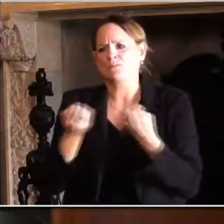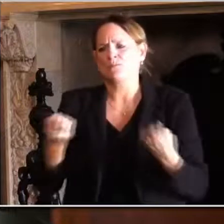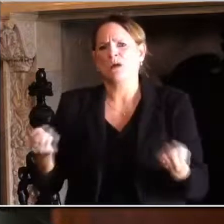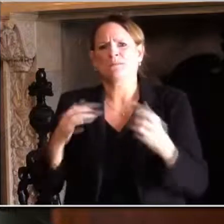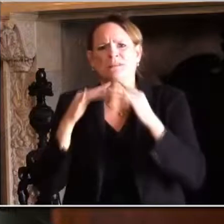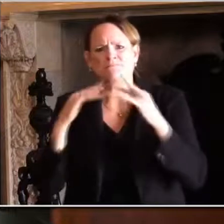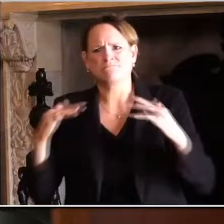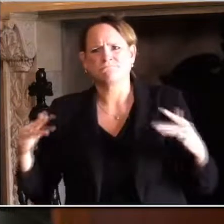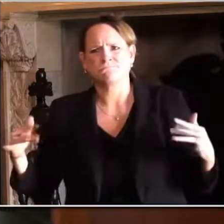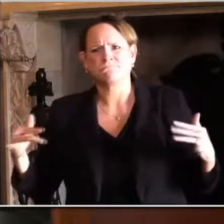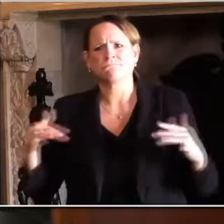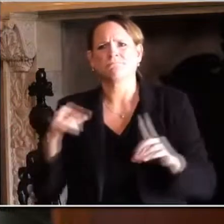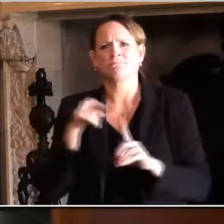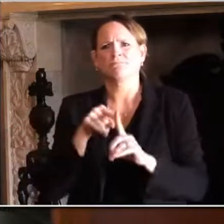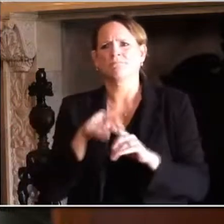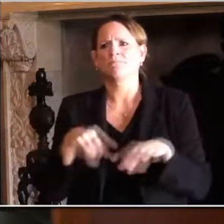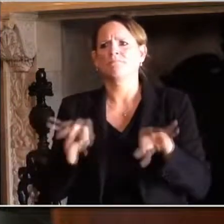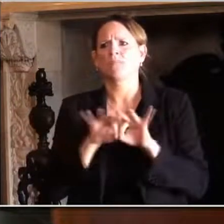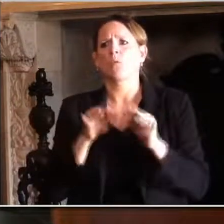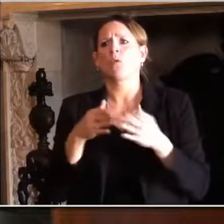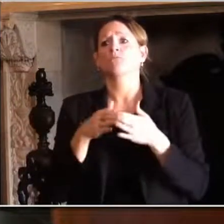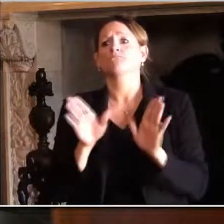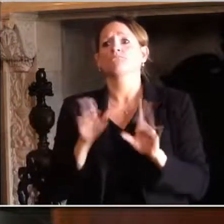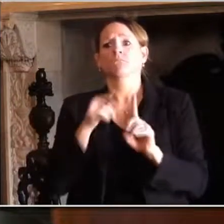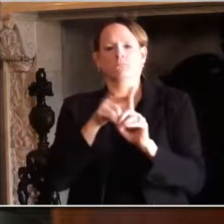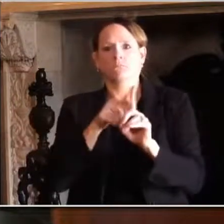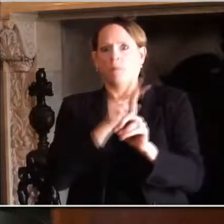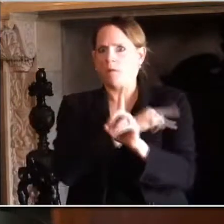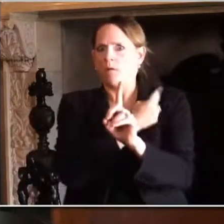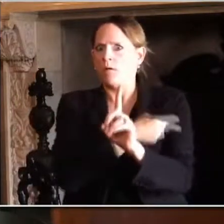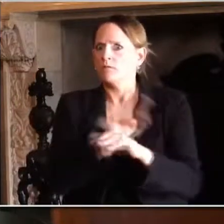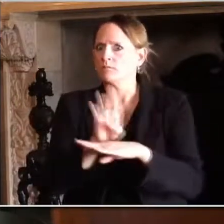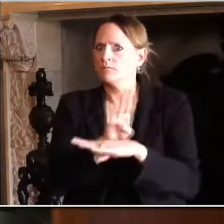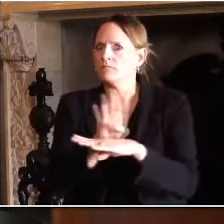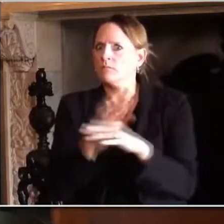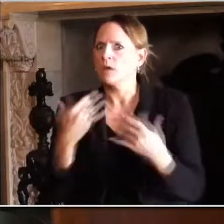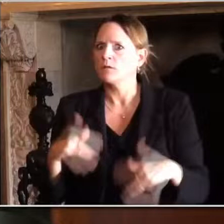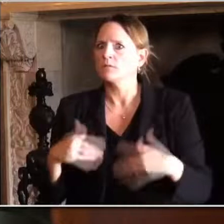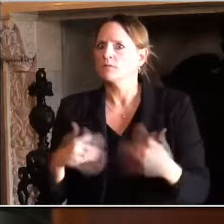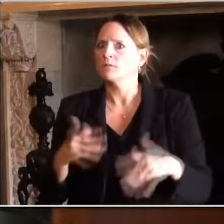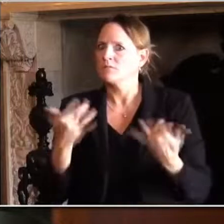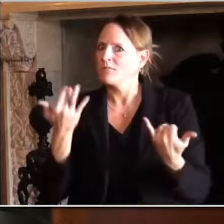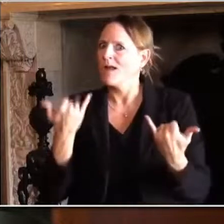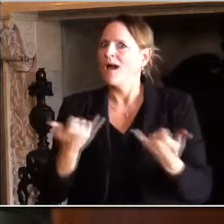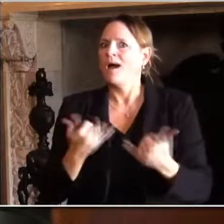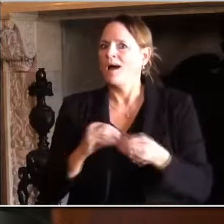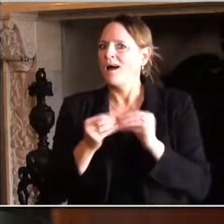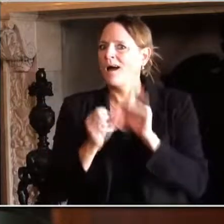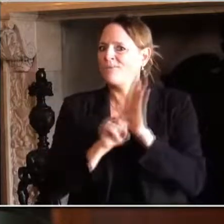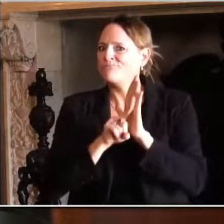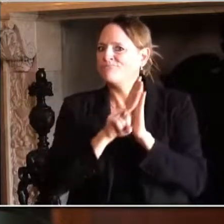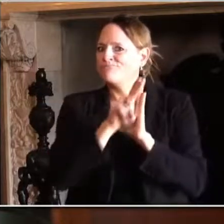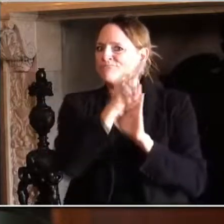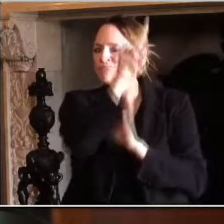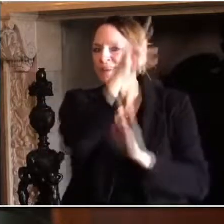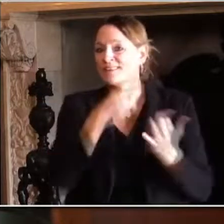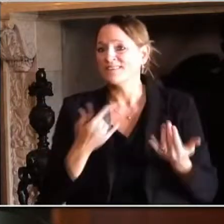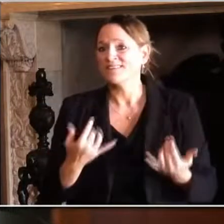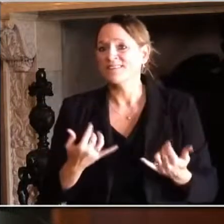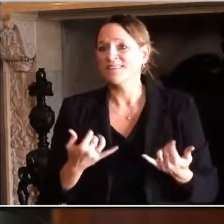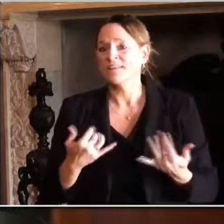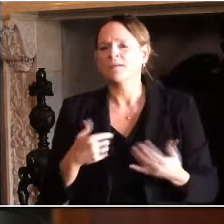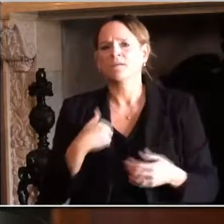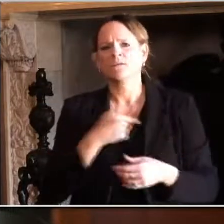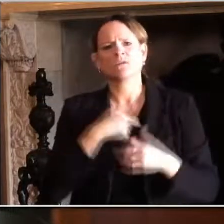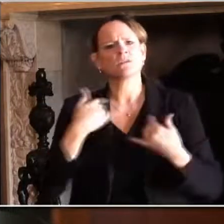would say that hospitals are busy and are increasingly busy, and we again continue to stay in close touch with them and local public